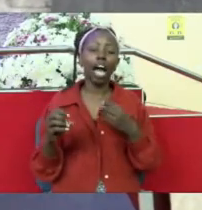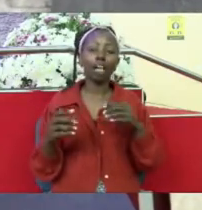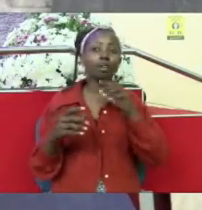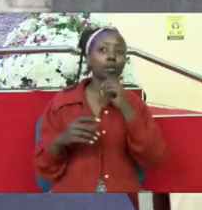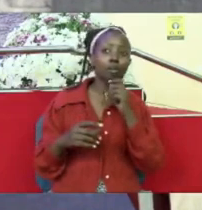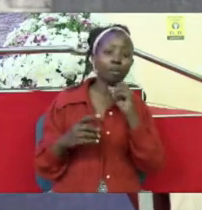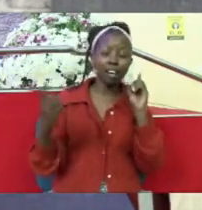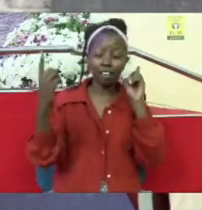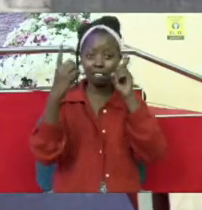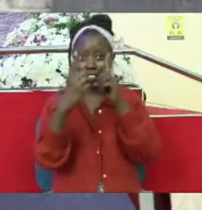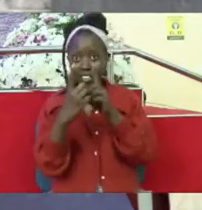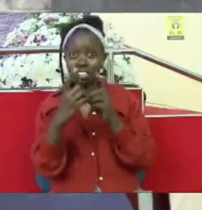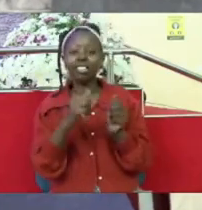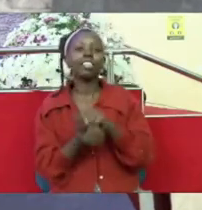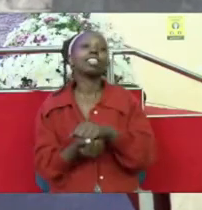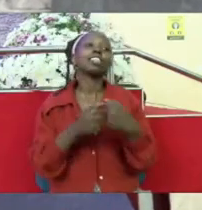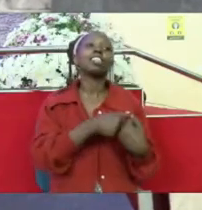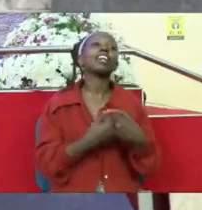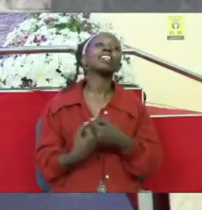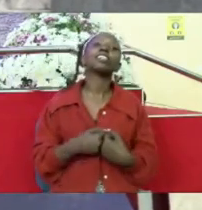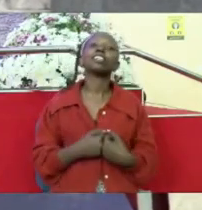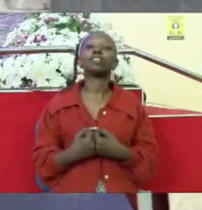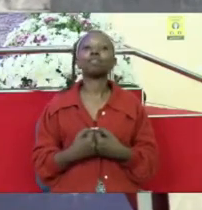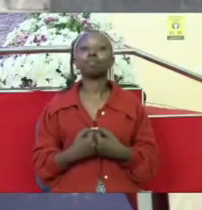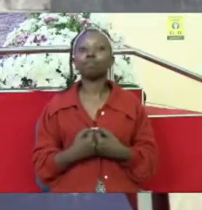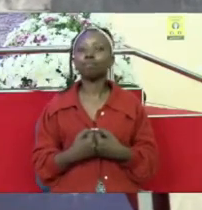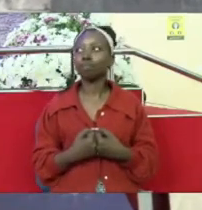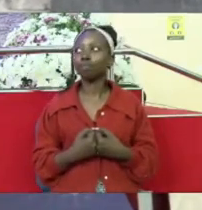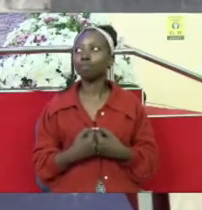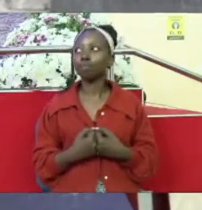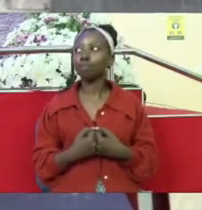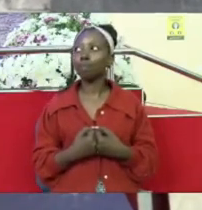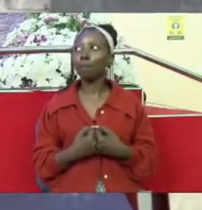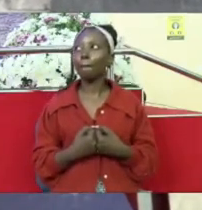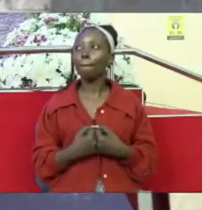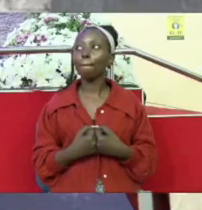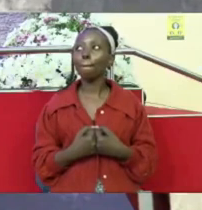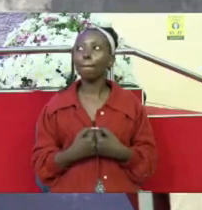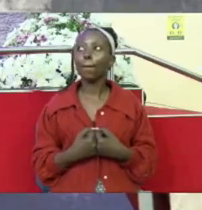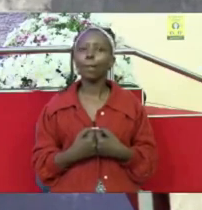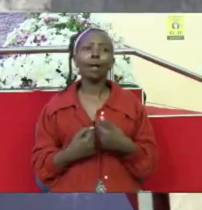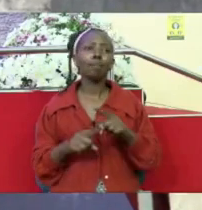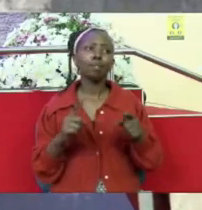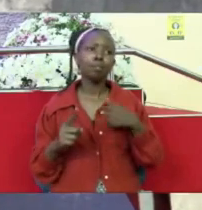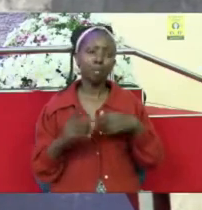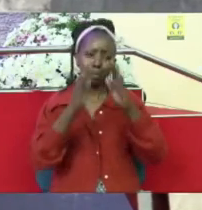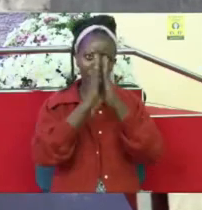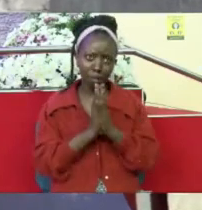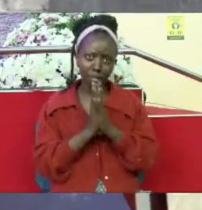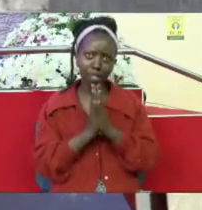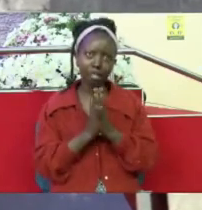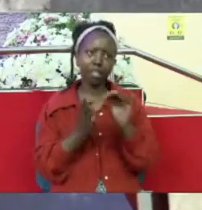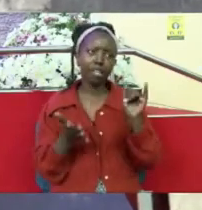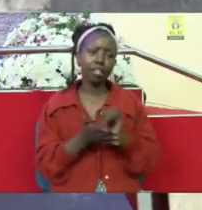kwamba utapatana na mambo. Comes from that mistake he did. Inatokana na ule mchezo ambao aliufanya. My prayer. Ombi langu. Is that I'll